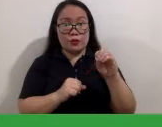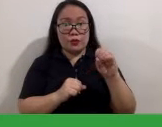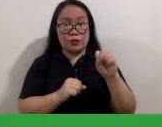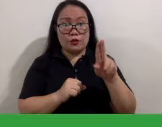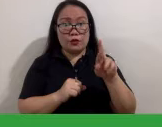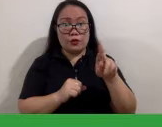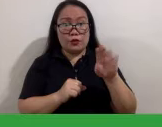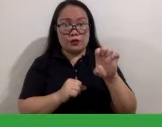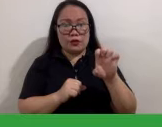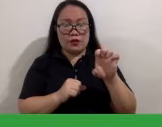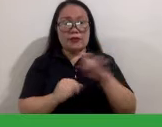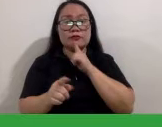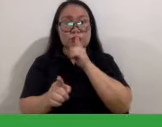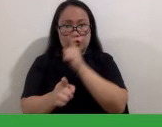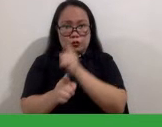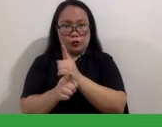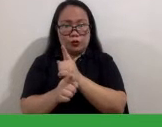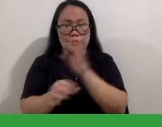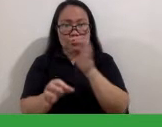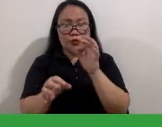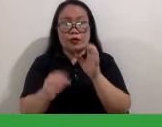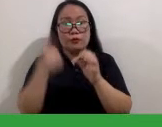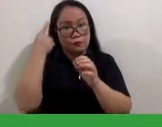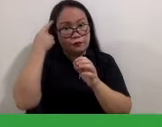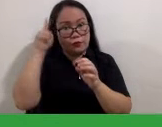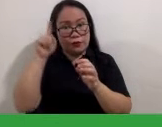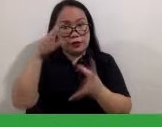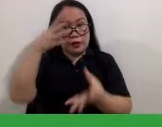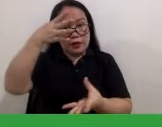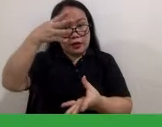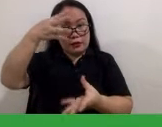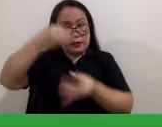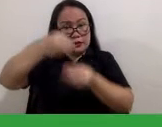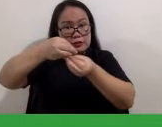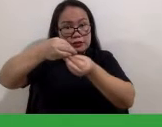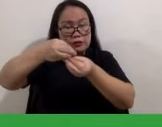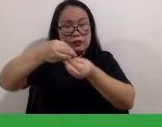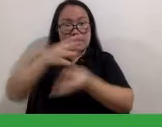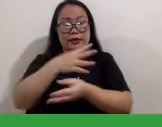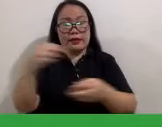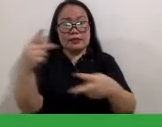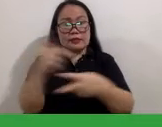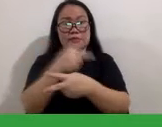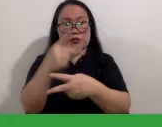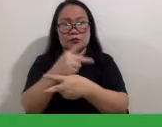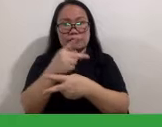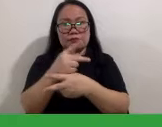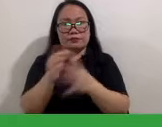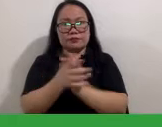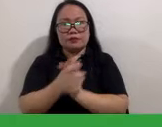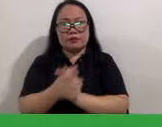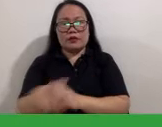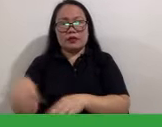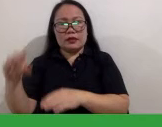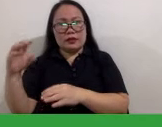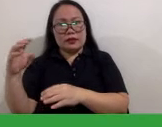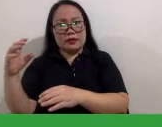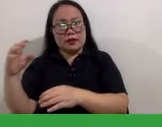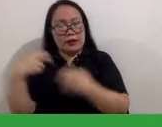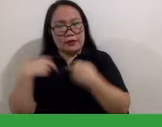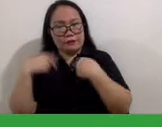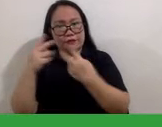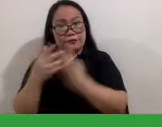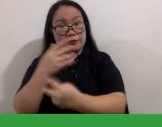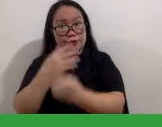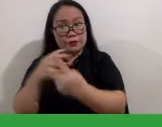under addition and subtraction. Therefore, we have closure property of addition and